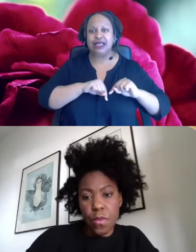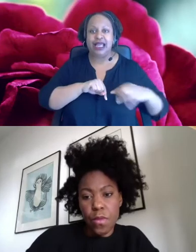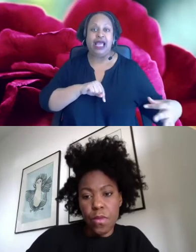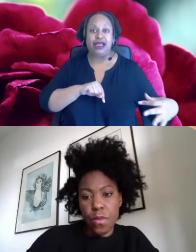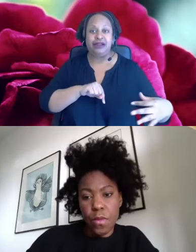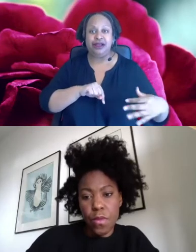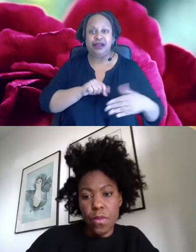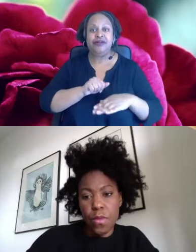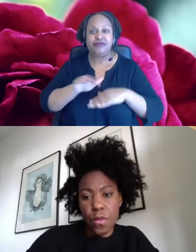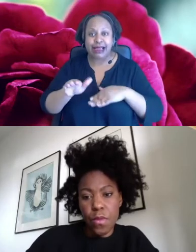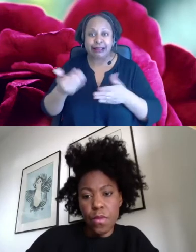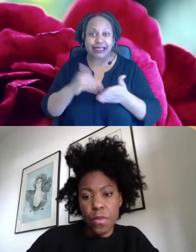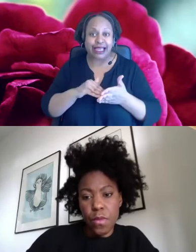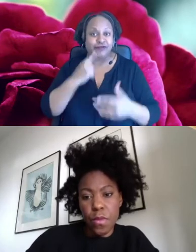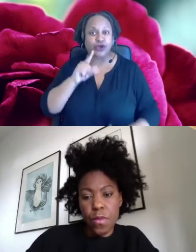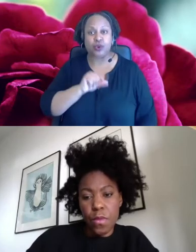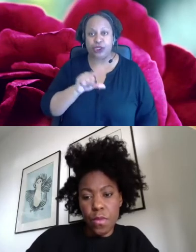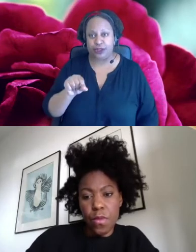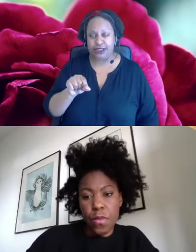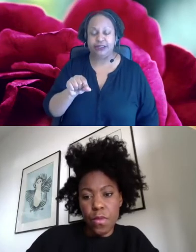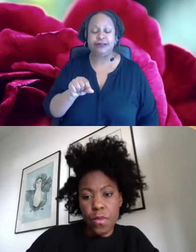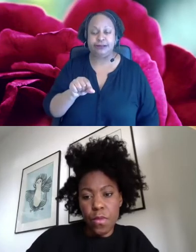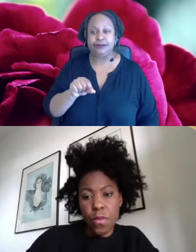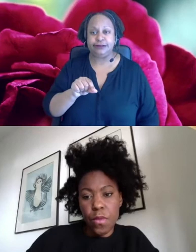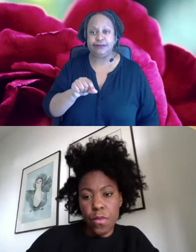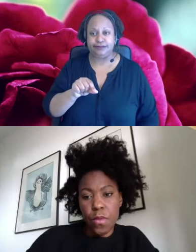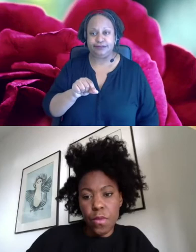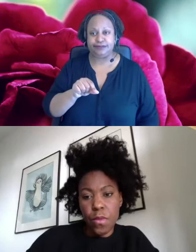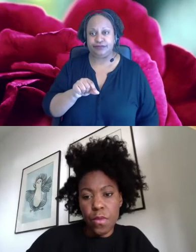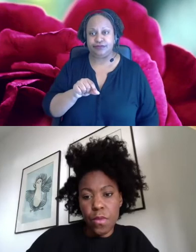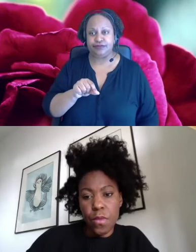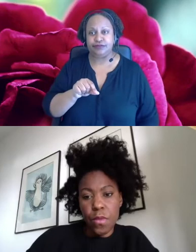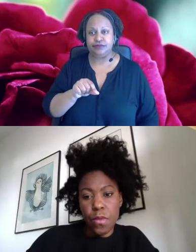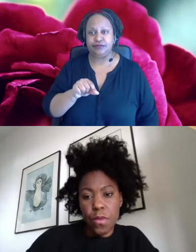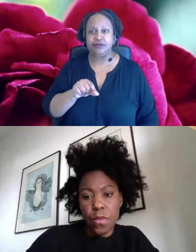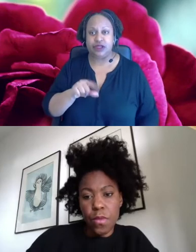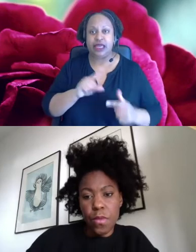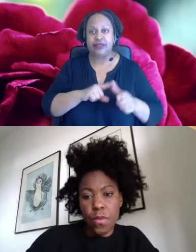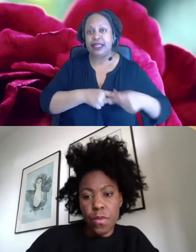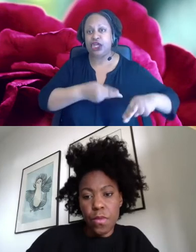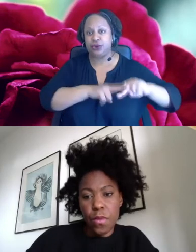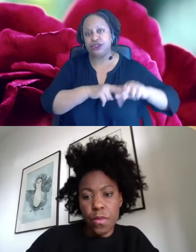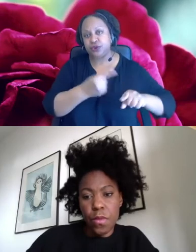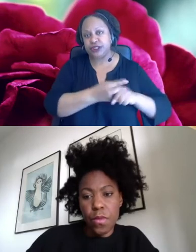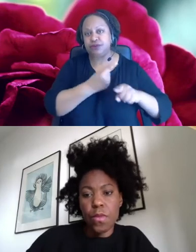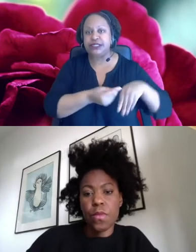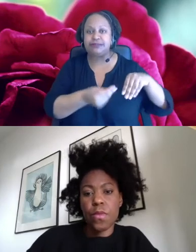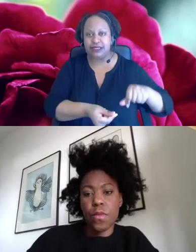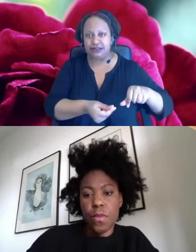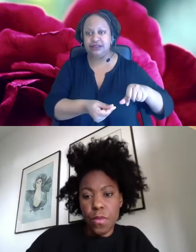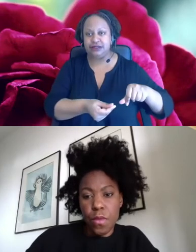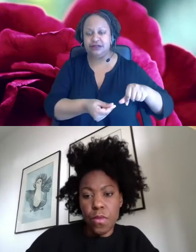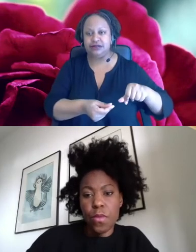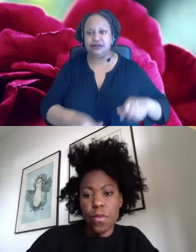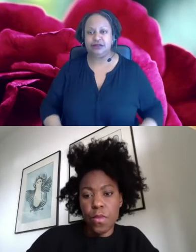refile 2020 to increase the amount of the reasonable expenses.